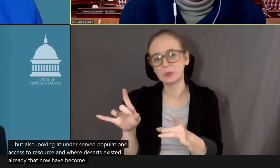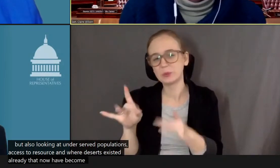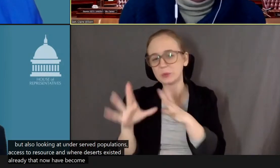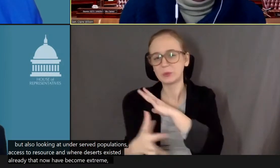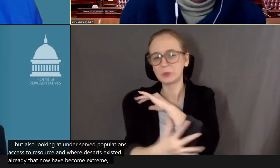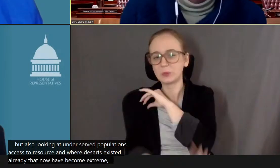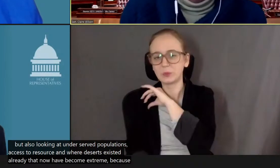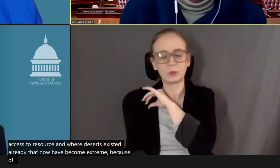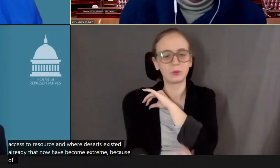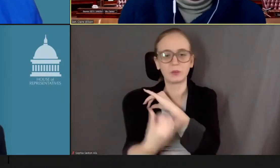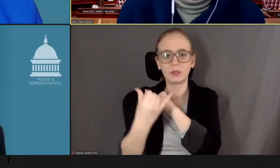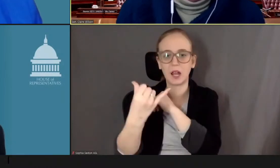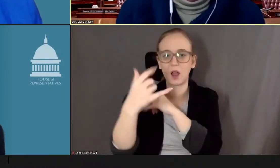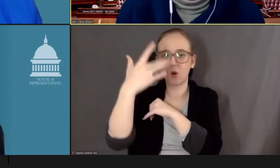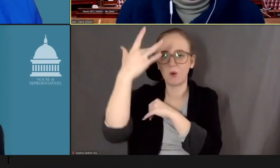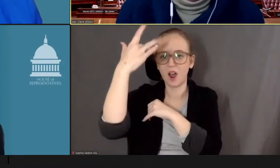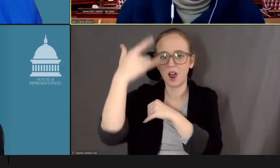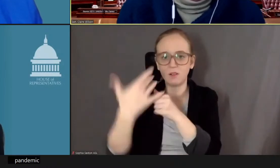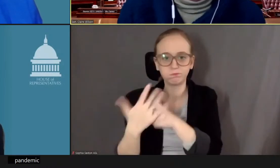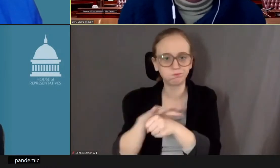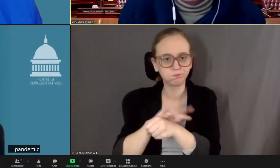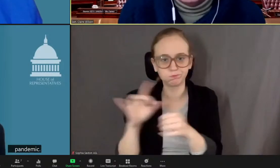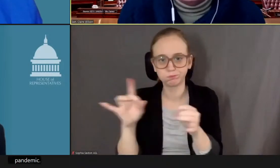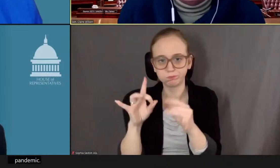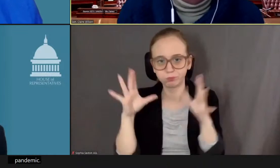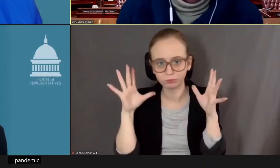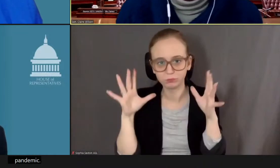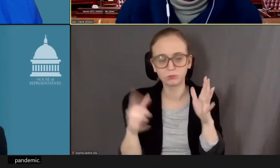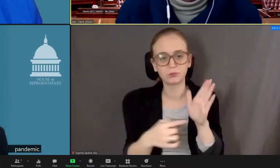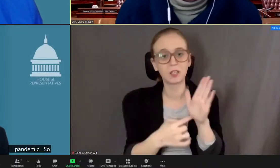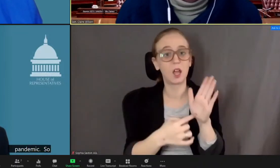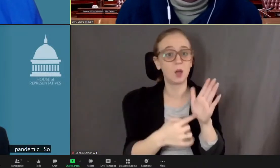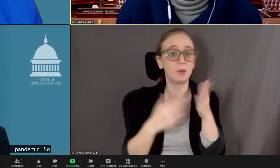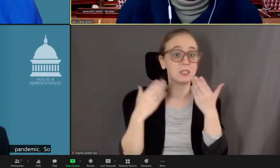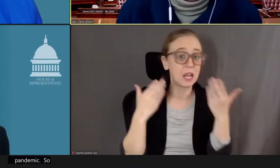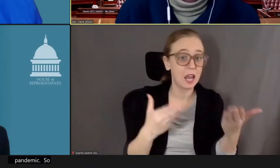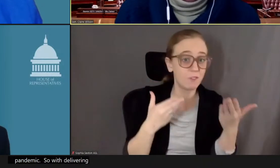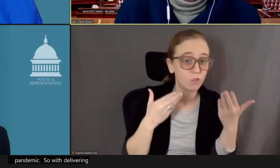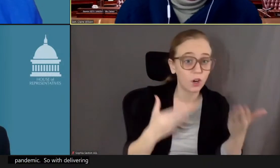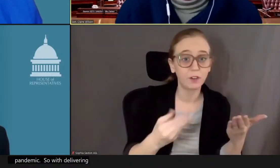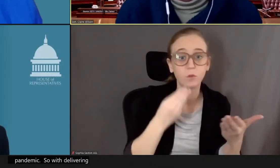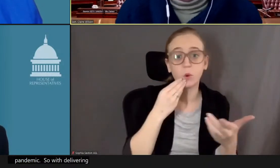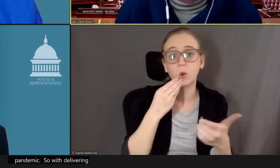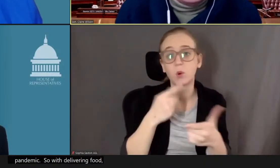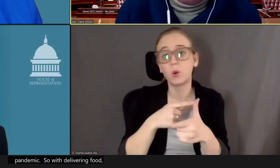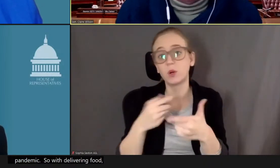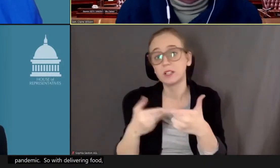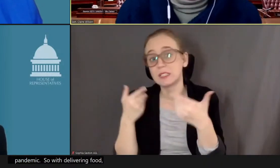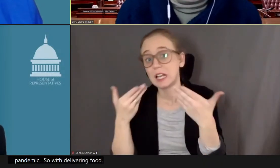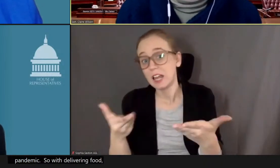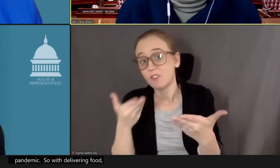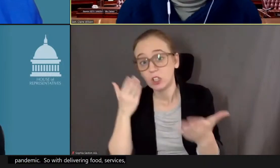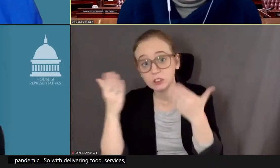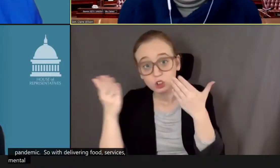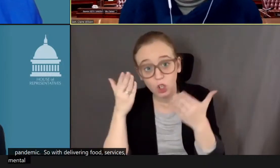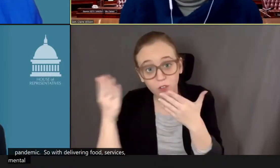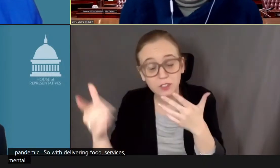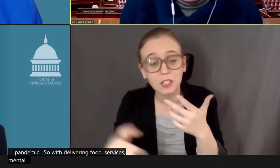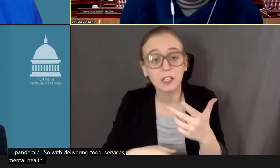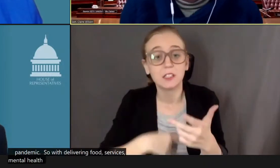this pandemic. So with delivering food, services, mental health